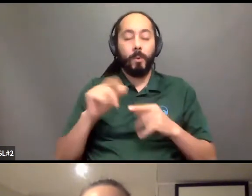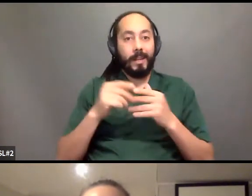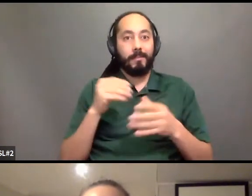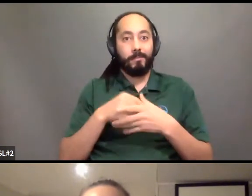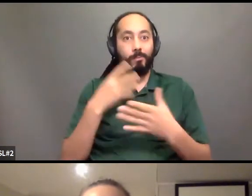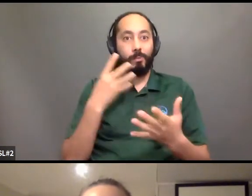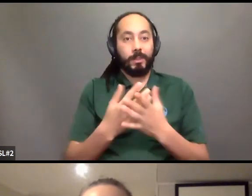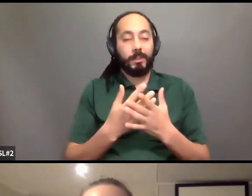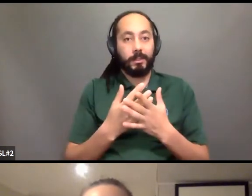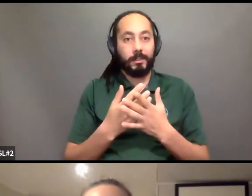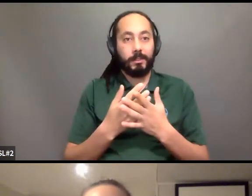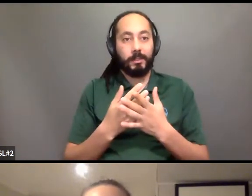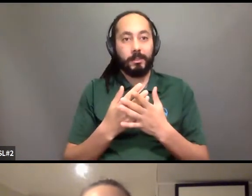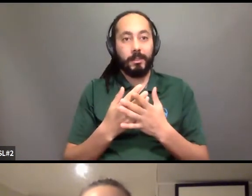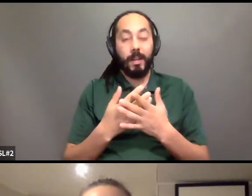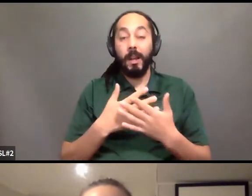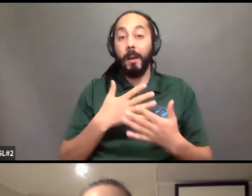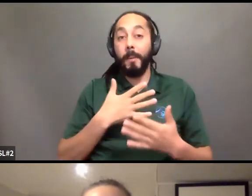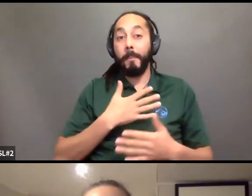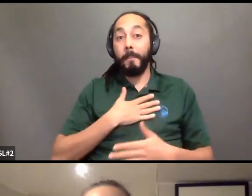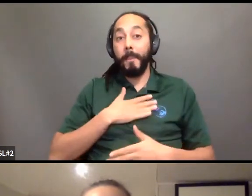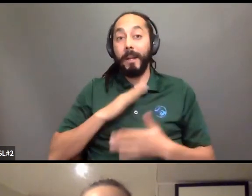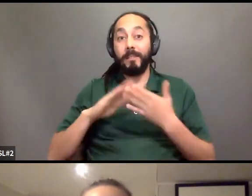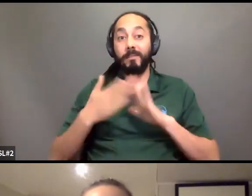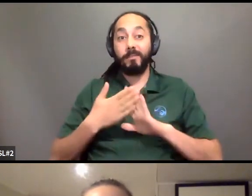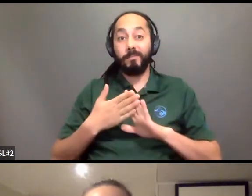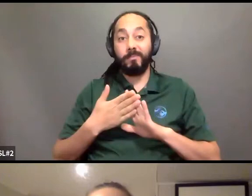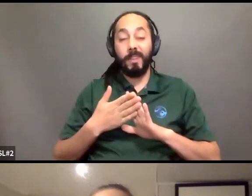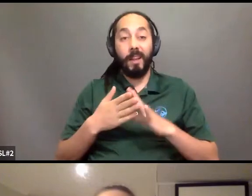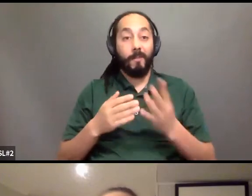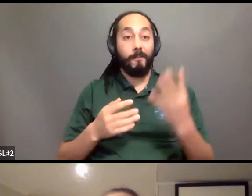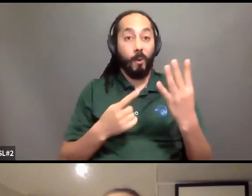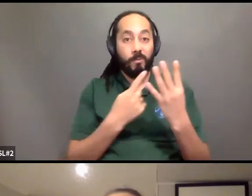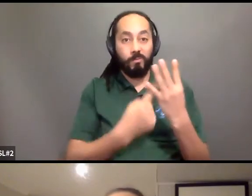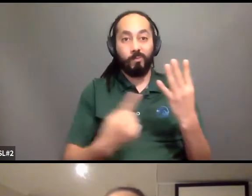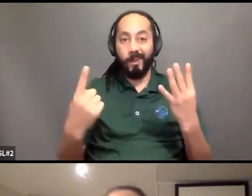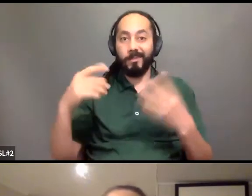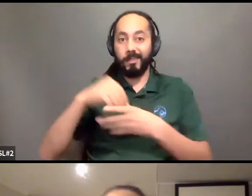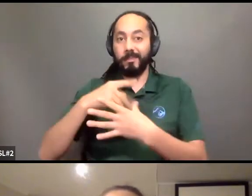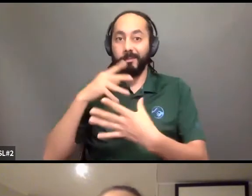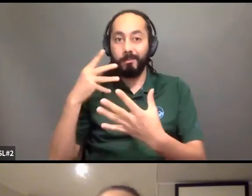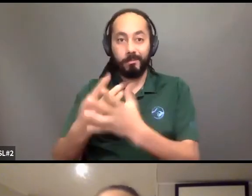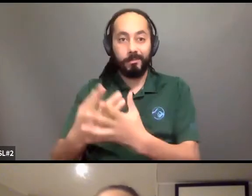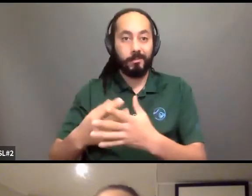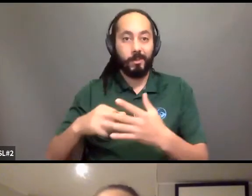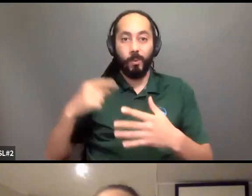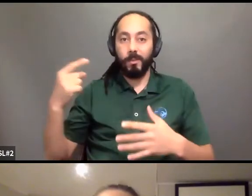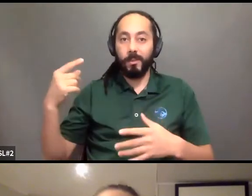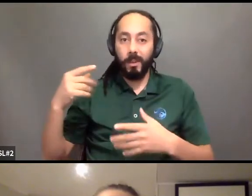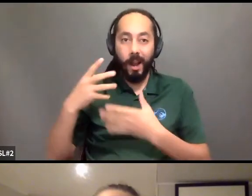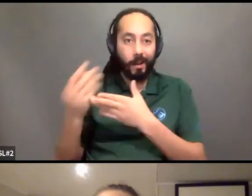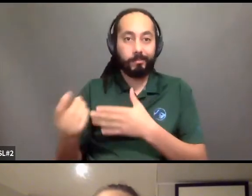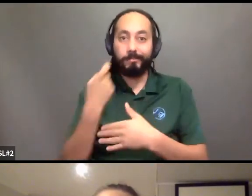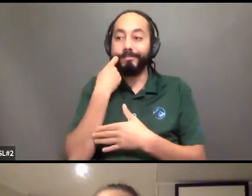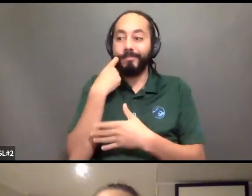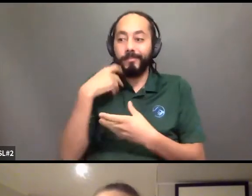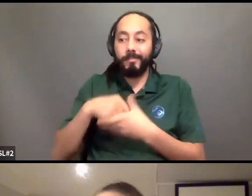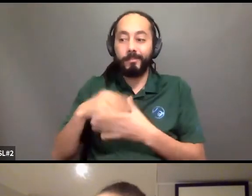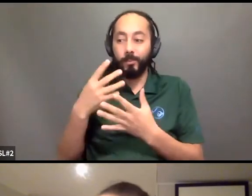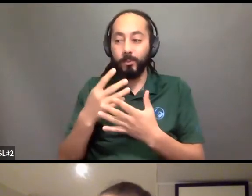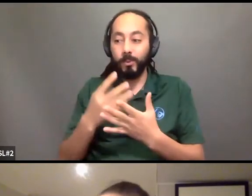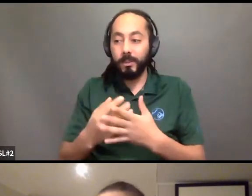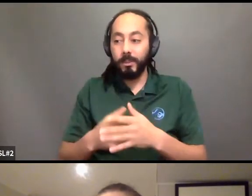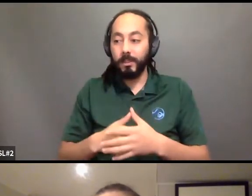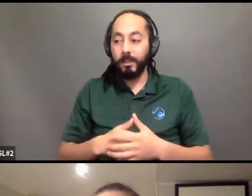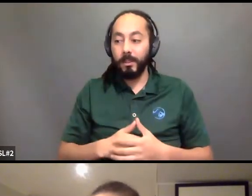like one out of three men is in prison or out of prison or in some kind of a quick rotation. Shall we call it that? You know, I've never